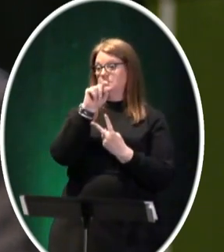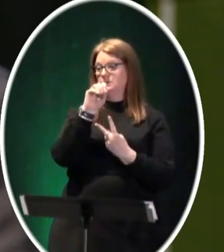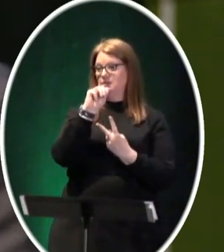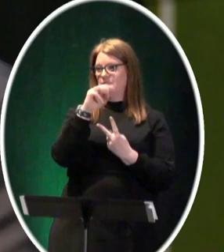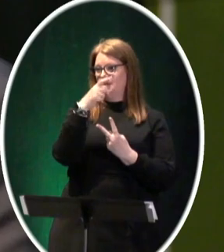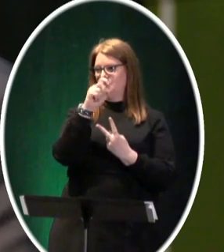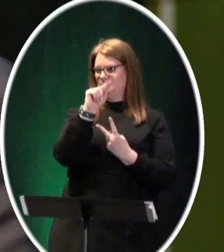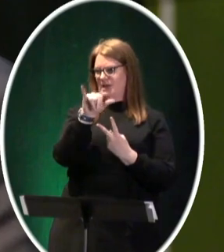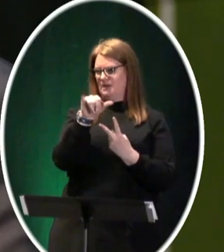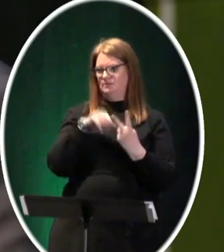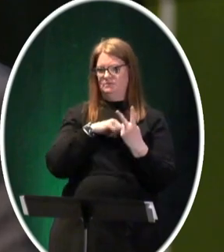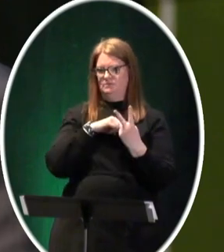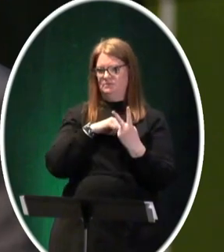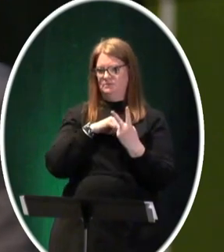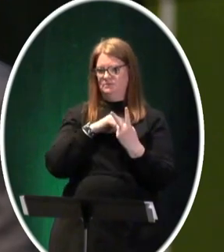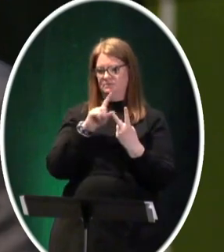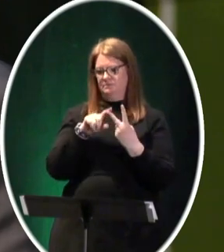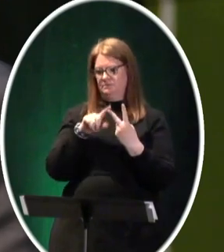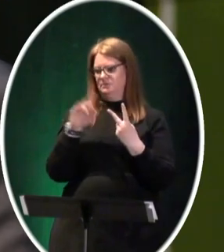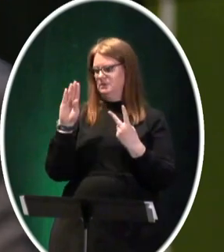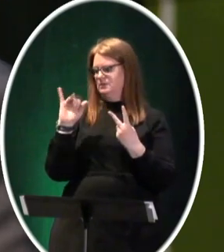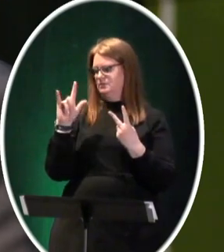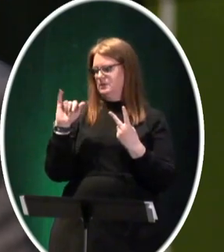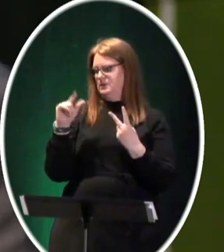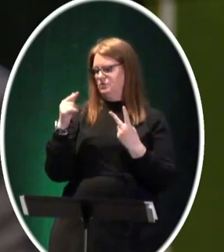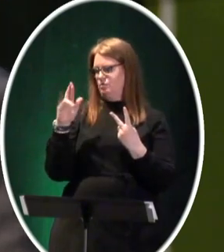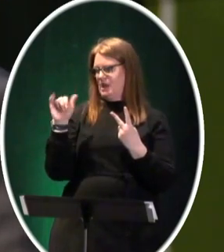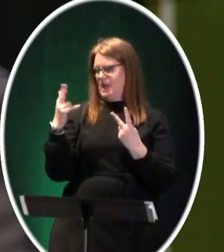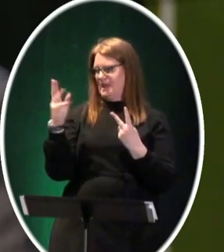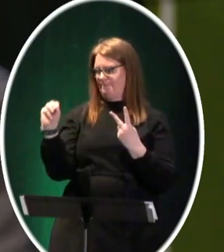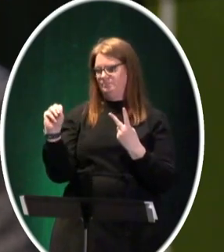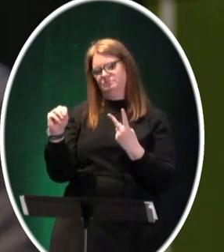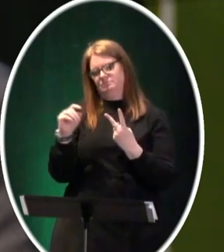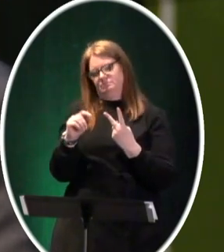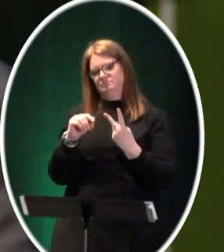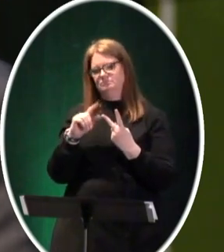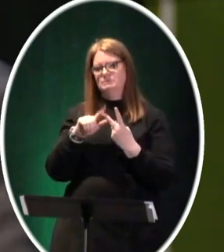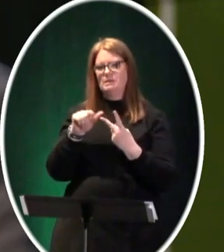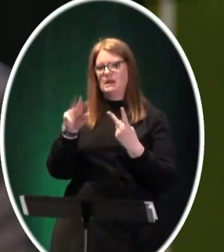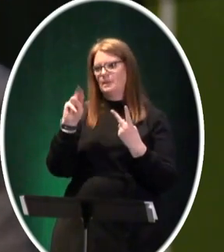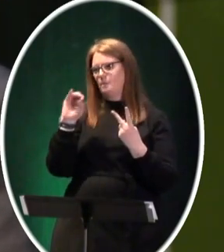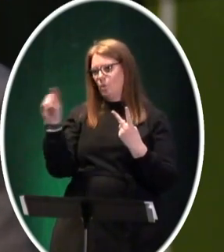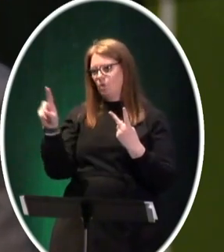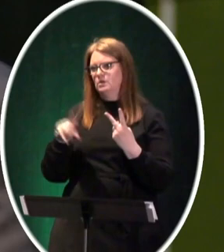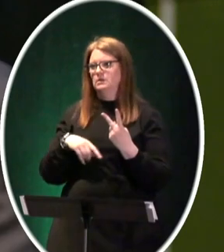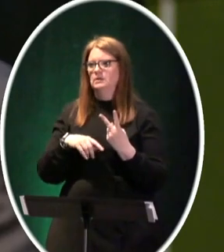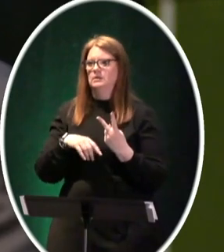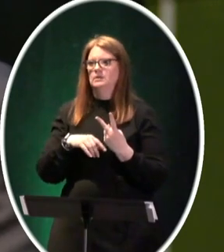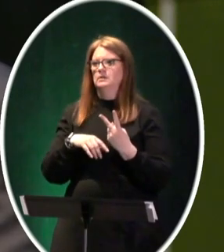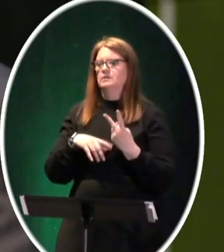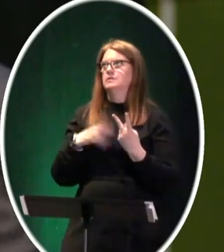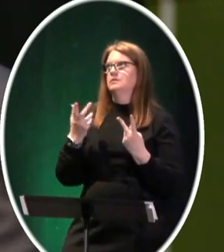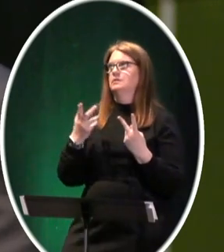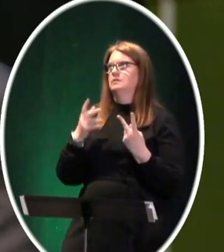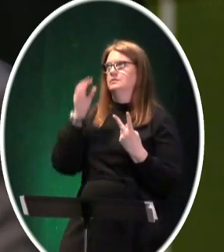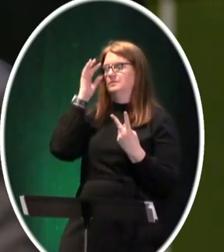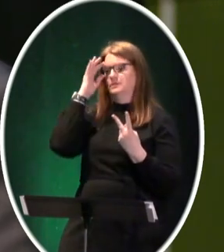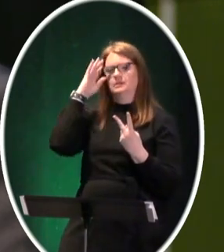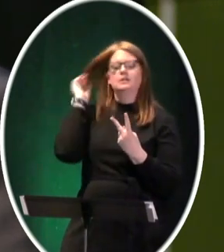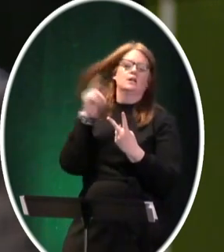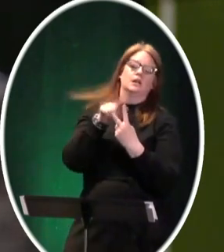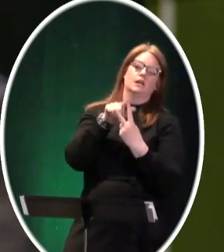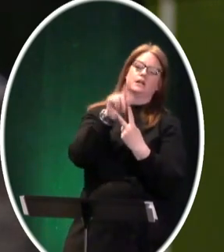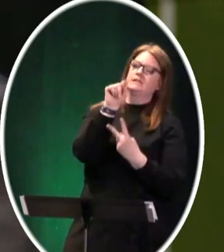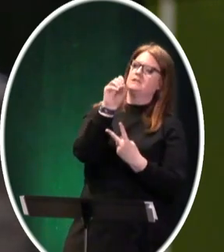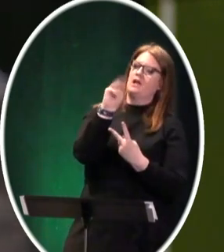Petty. The other one is Billy Graham, depending on the mood. Now, maybe y'all are too young to know Tom Petty, but I won't